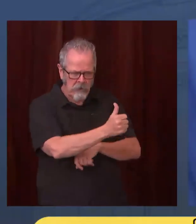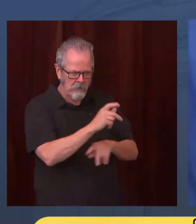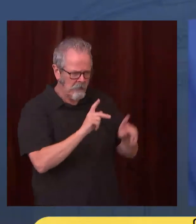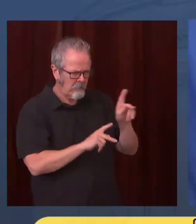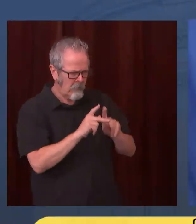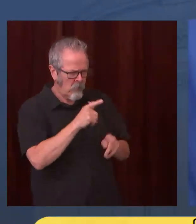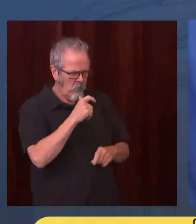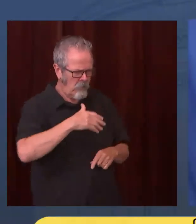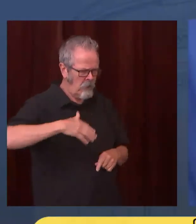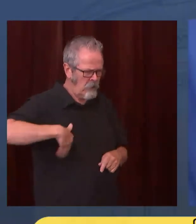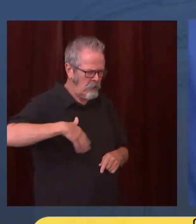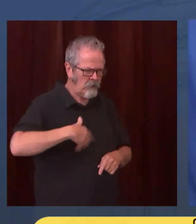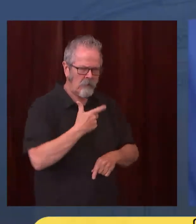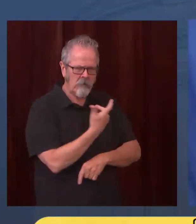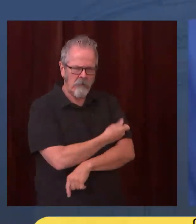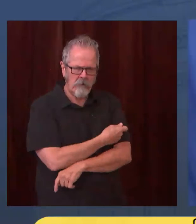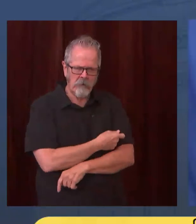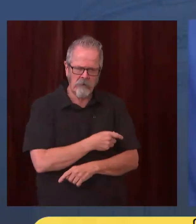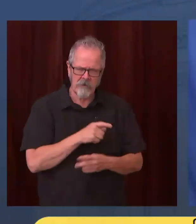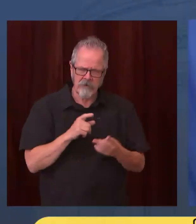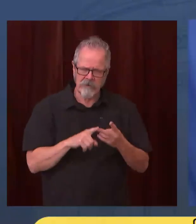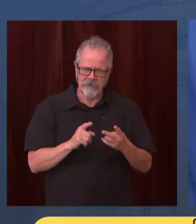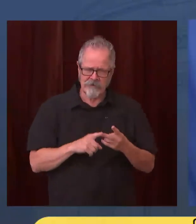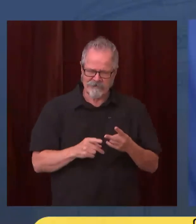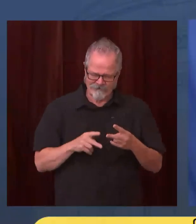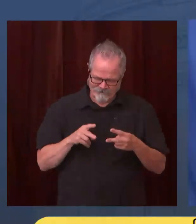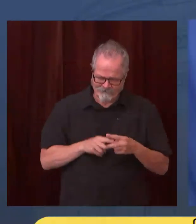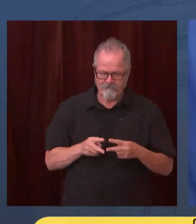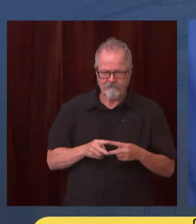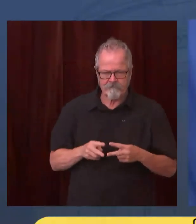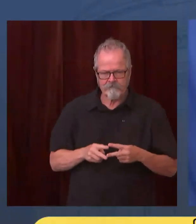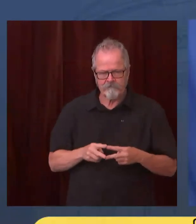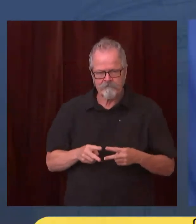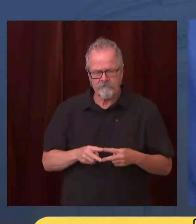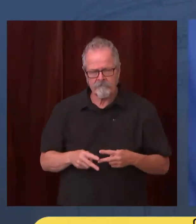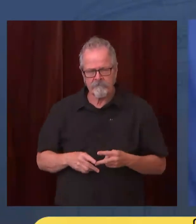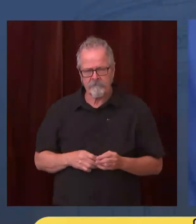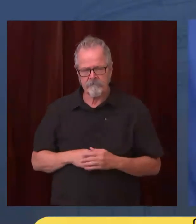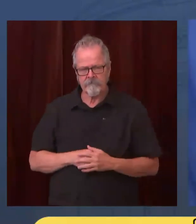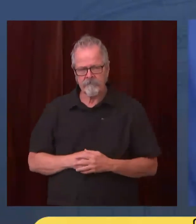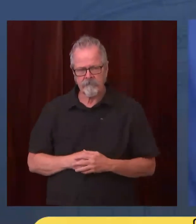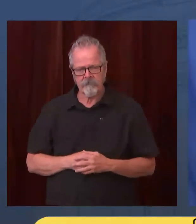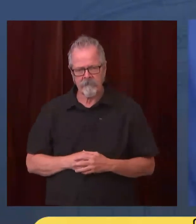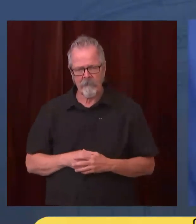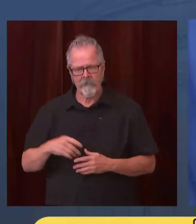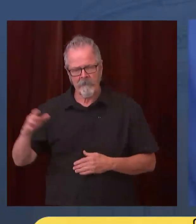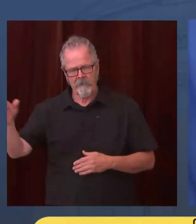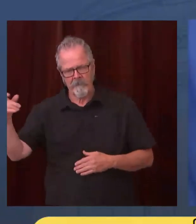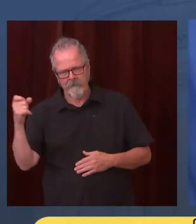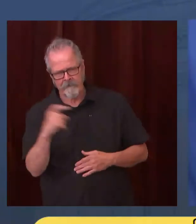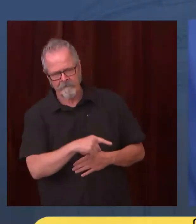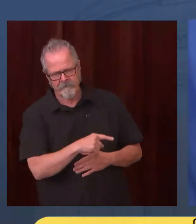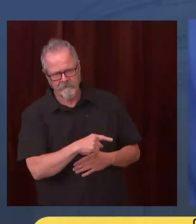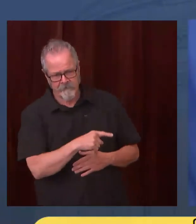we have tools, we know they work, that's why we want to use them. Do you rule out the rollbacks? As I've said now